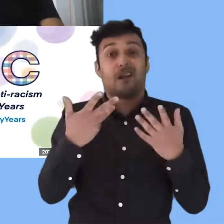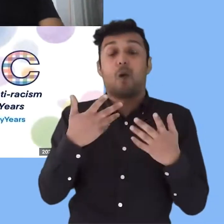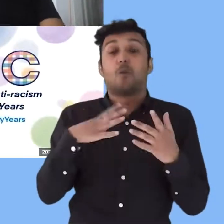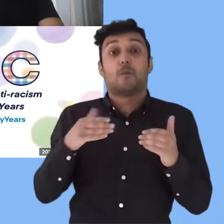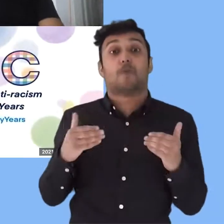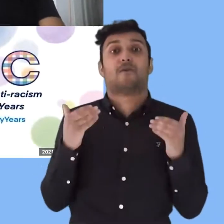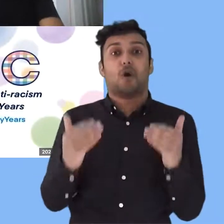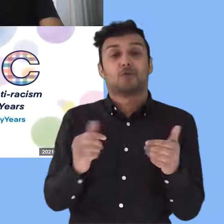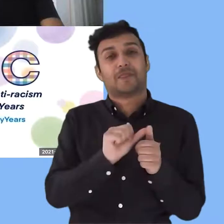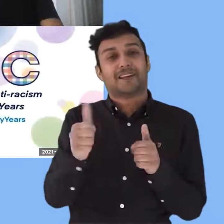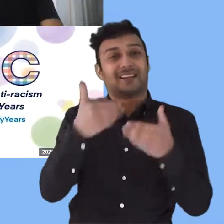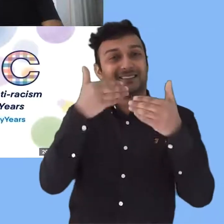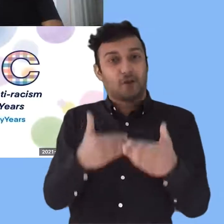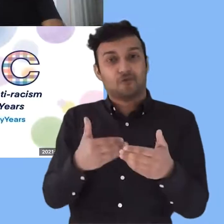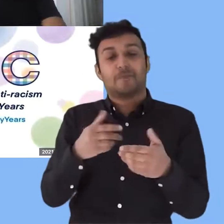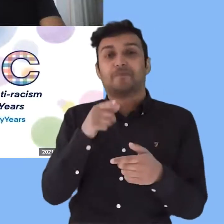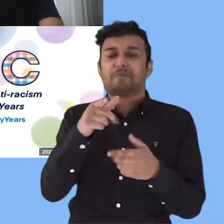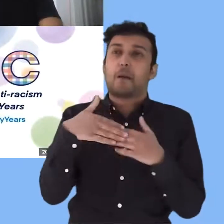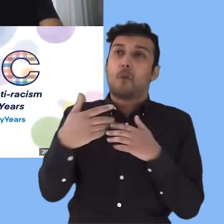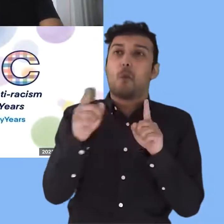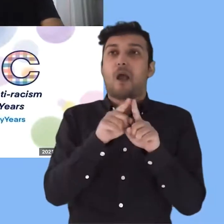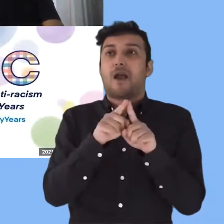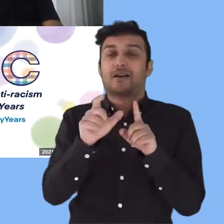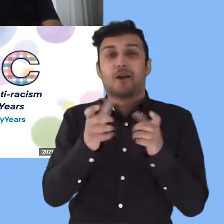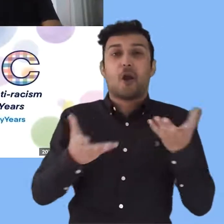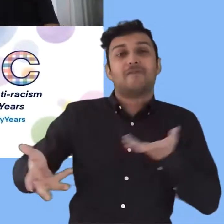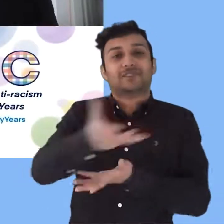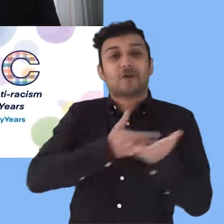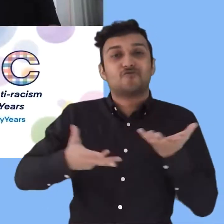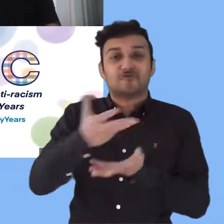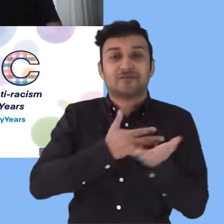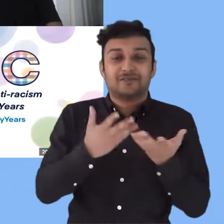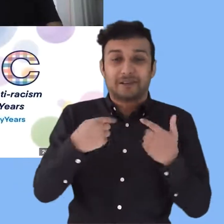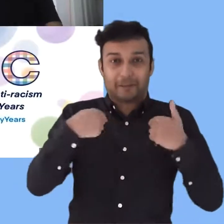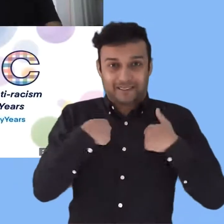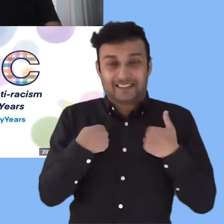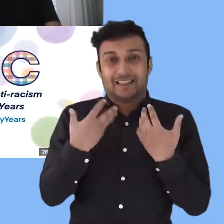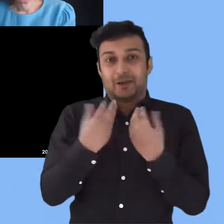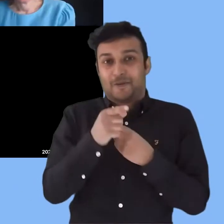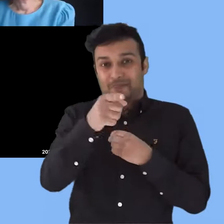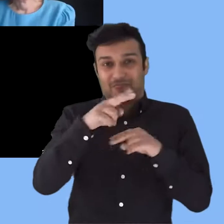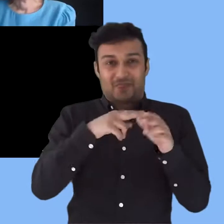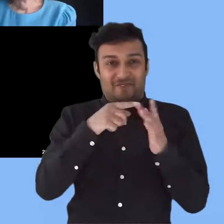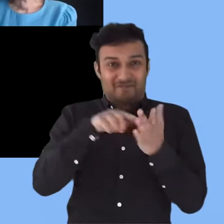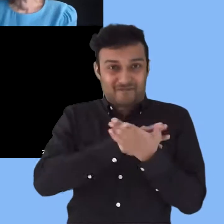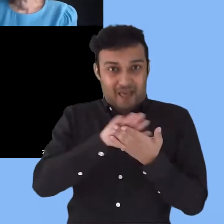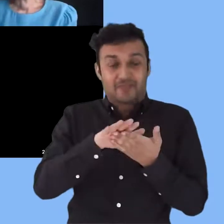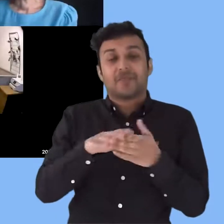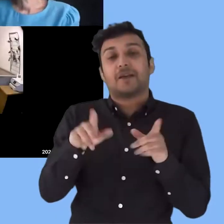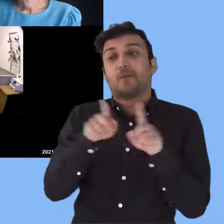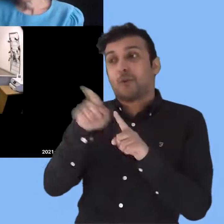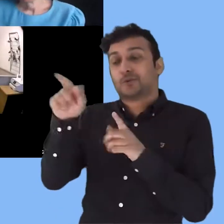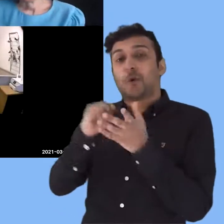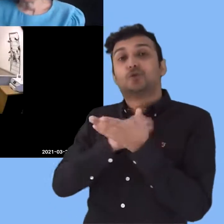between myself, you, Faith, and also inviting Shaddai to come back. Jules, you can